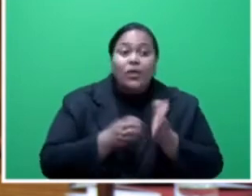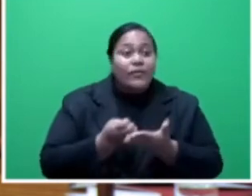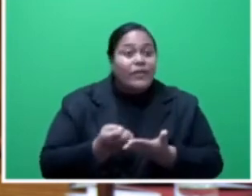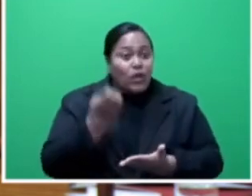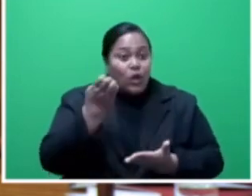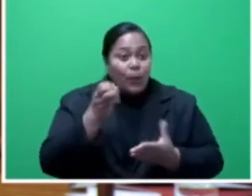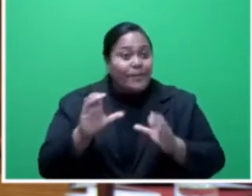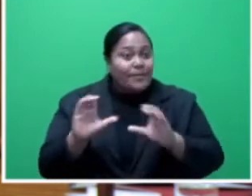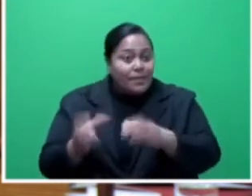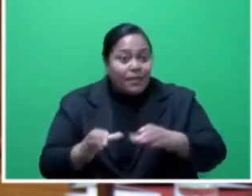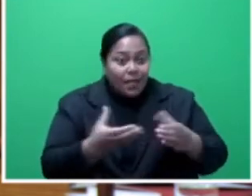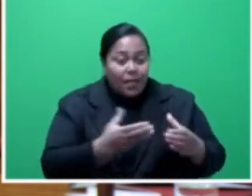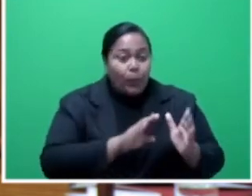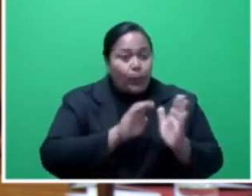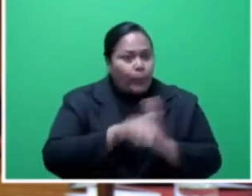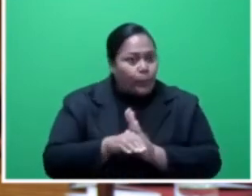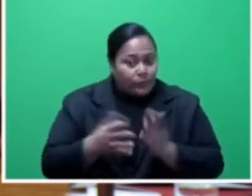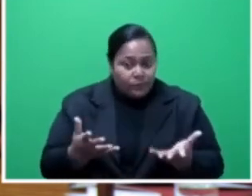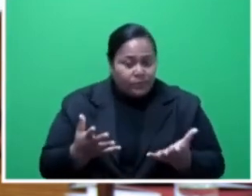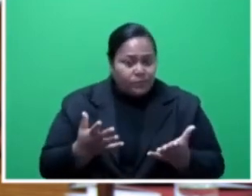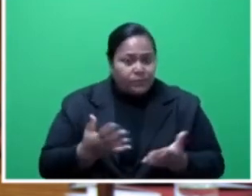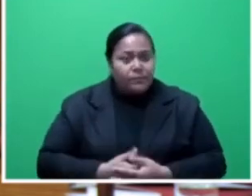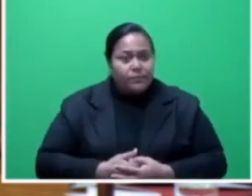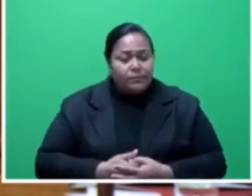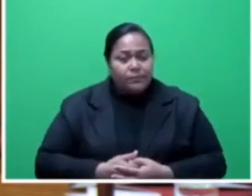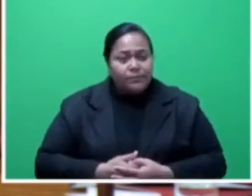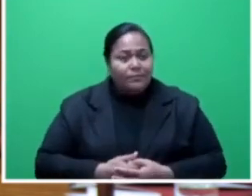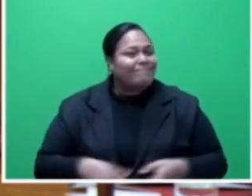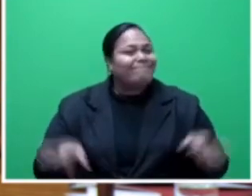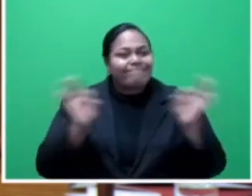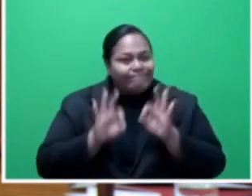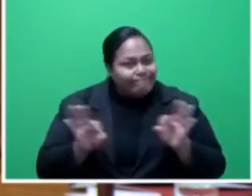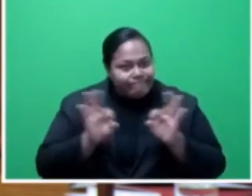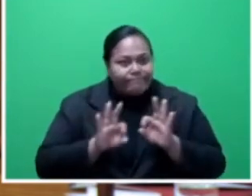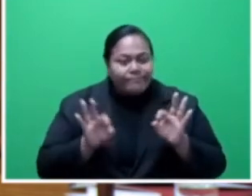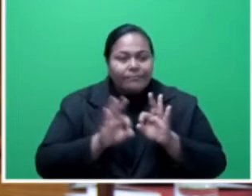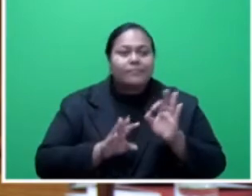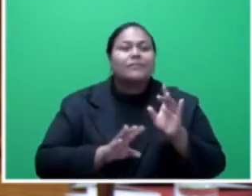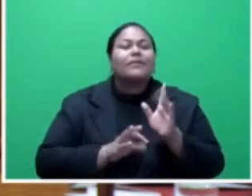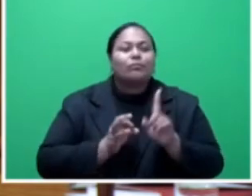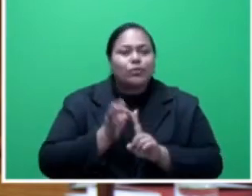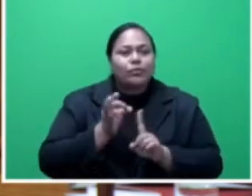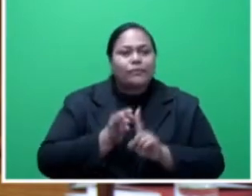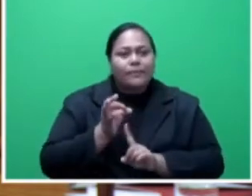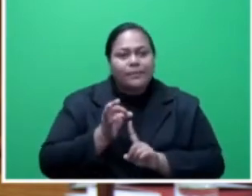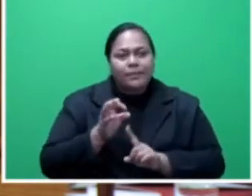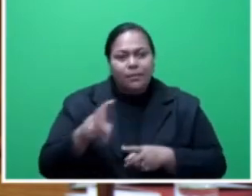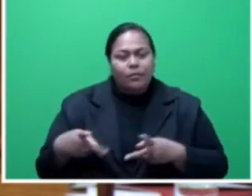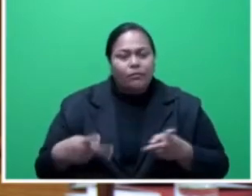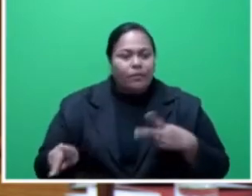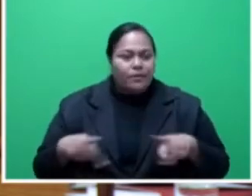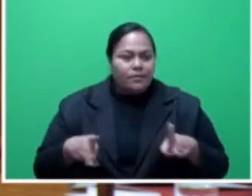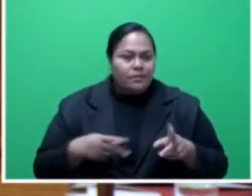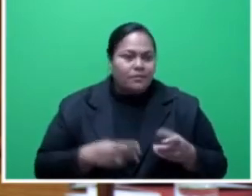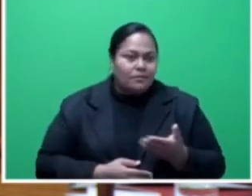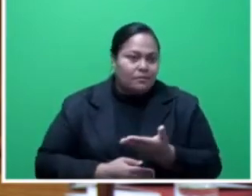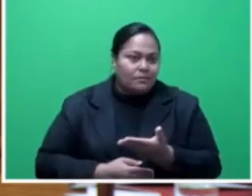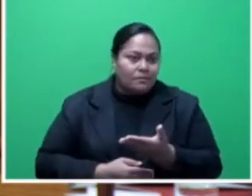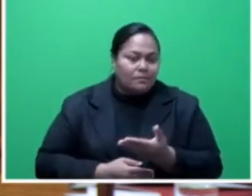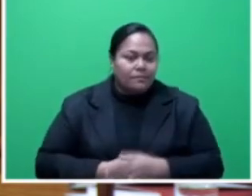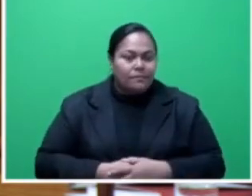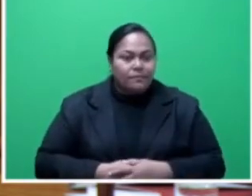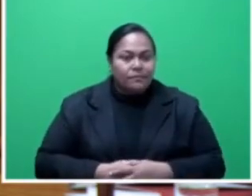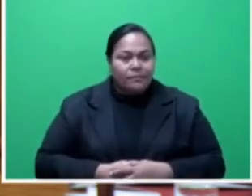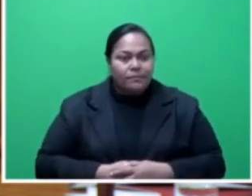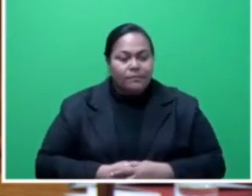sectors. Because there is no development, there's no improvement in the performance of